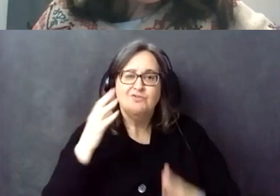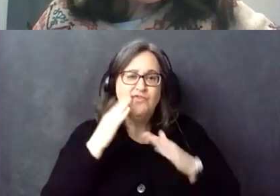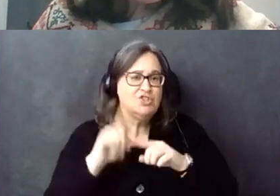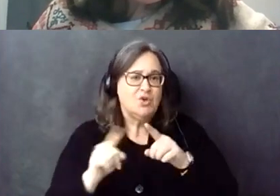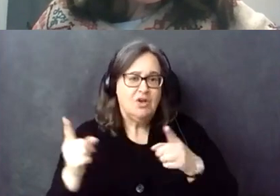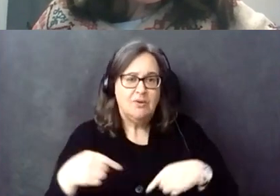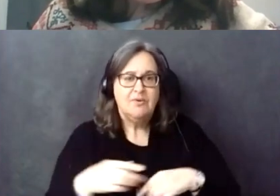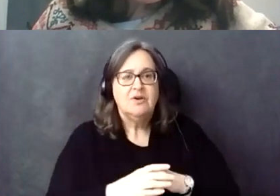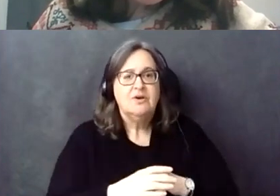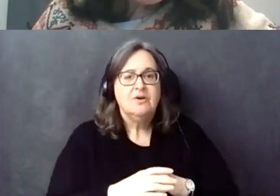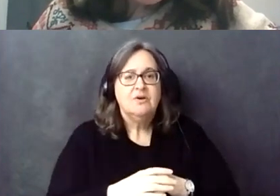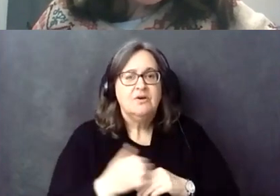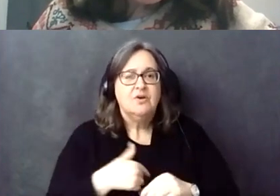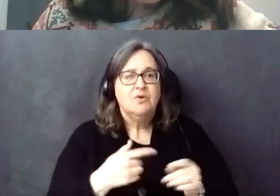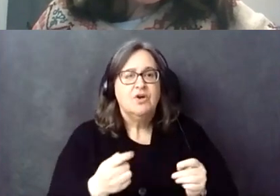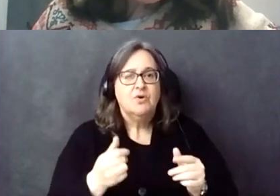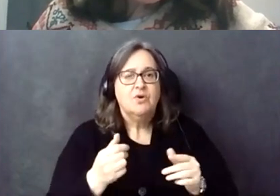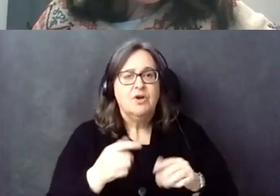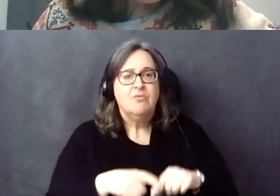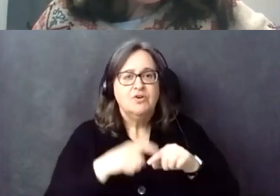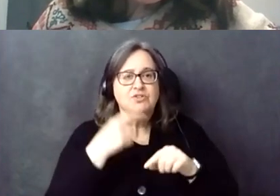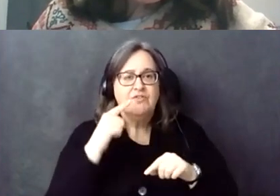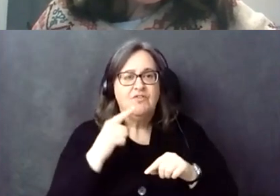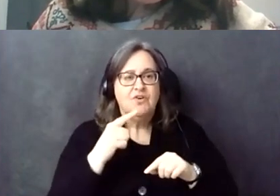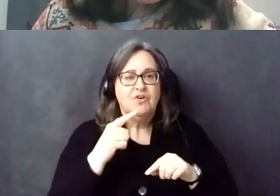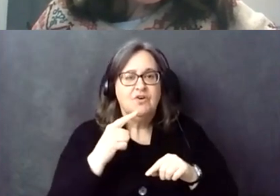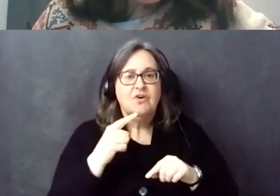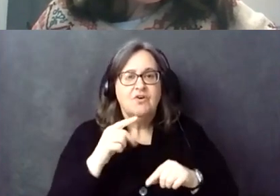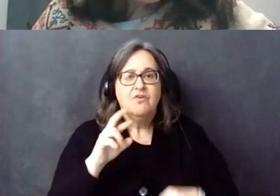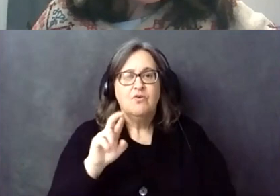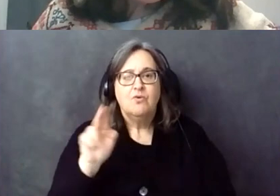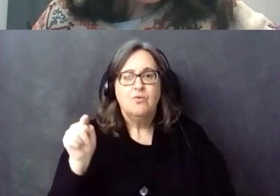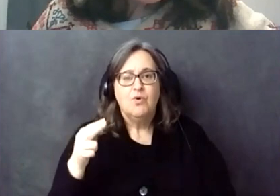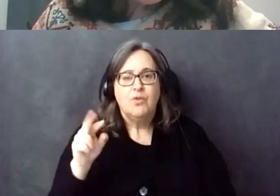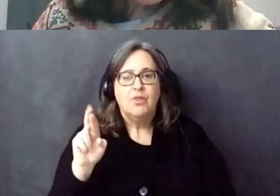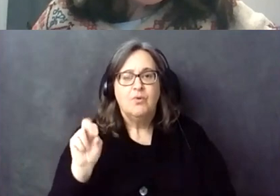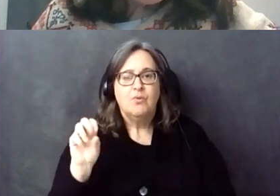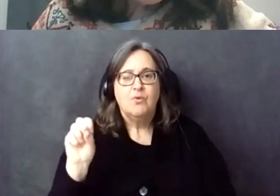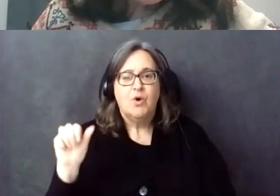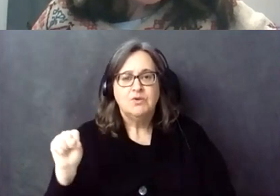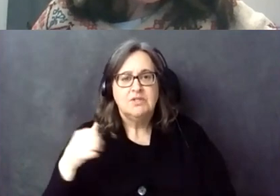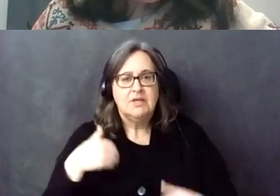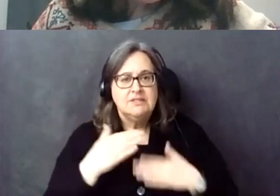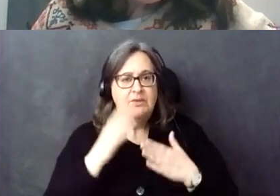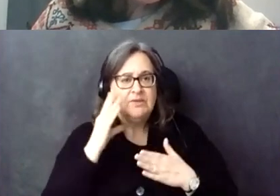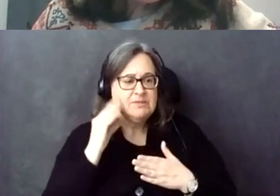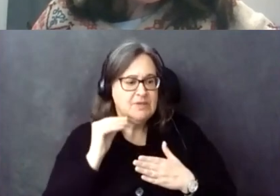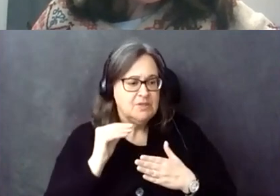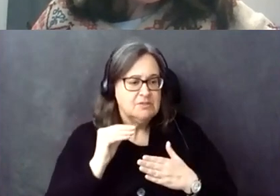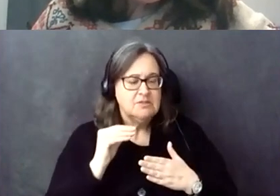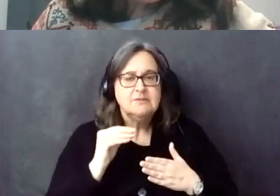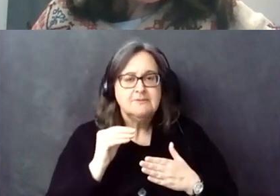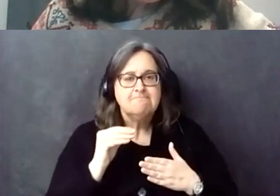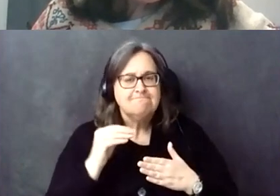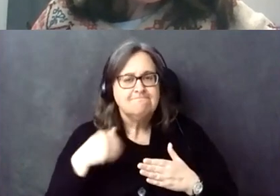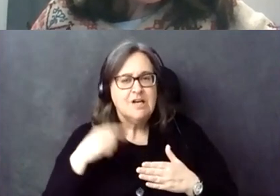now we've had a quick pause. I want to give a chance for Ruth Rosas to speak up, because she has a a lot of experience in this field, and she does work with